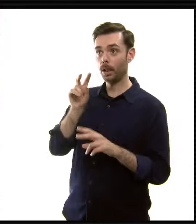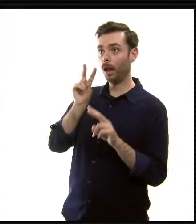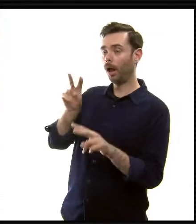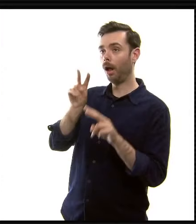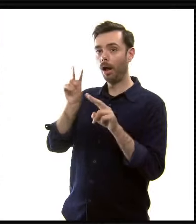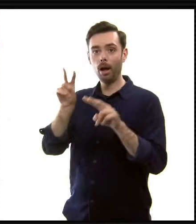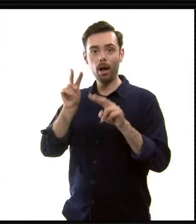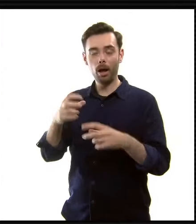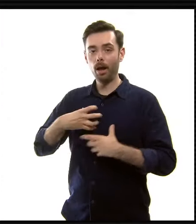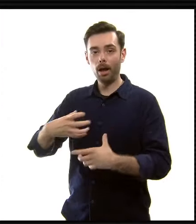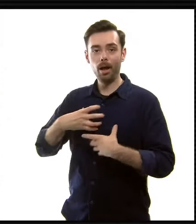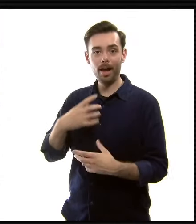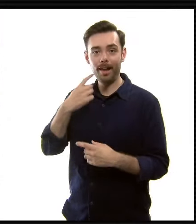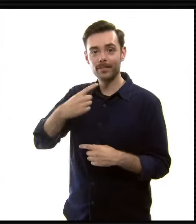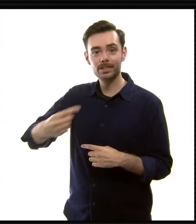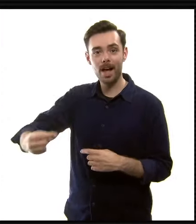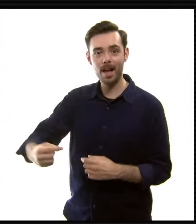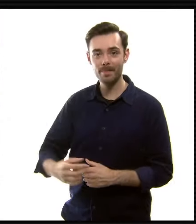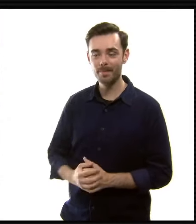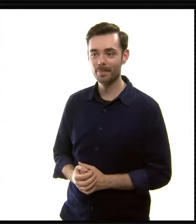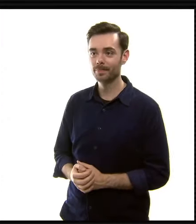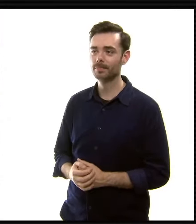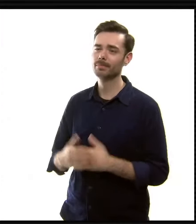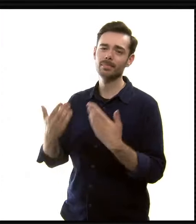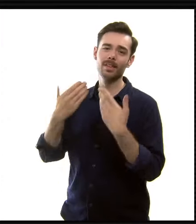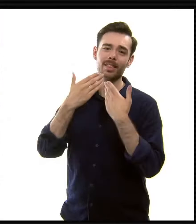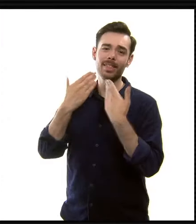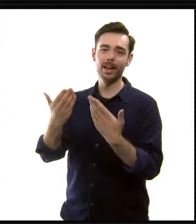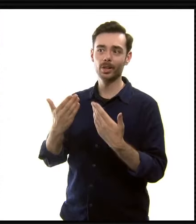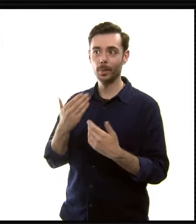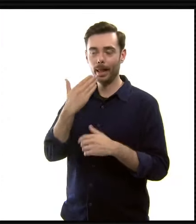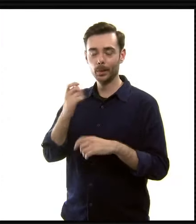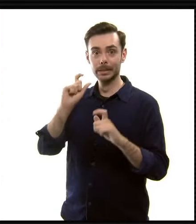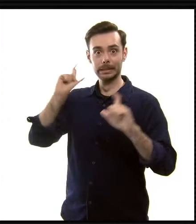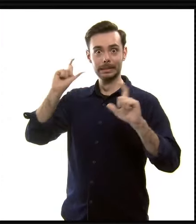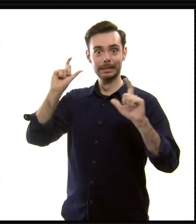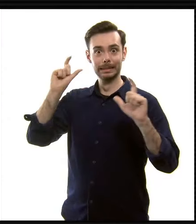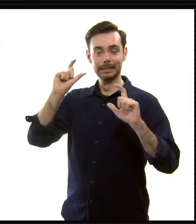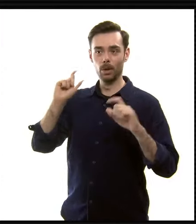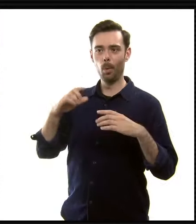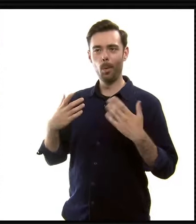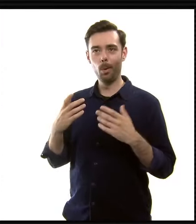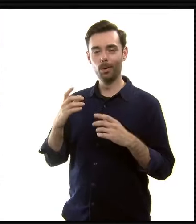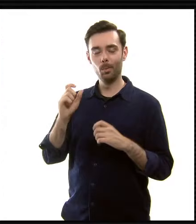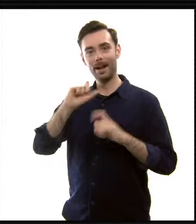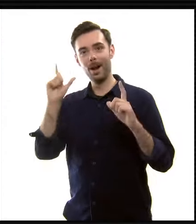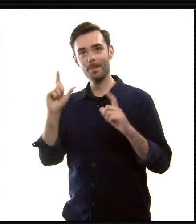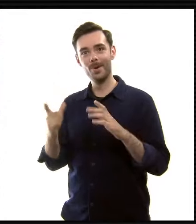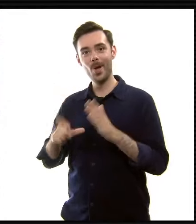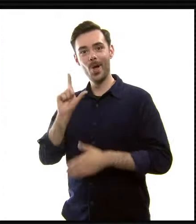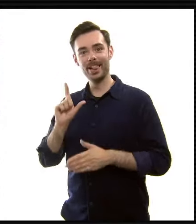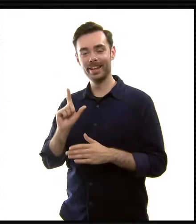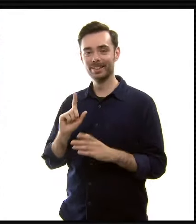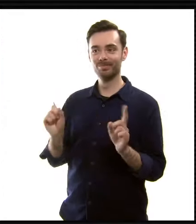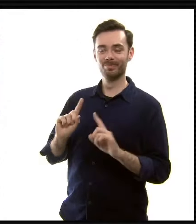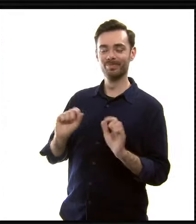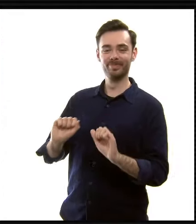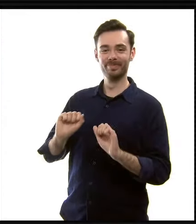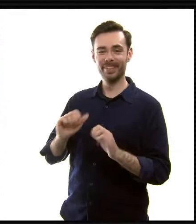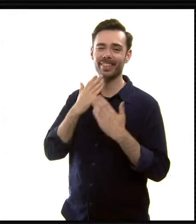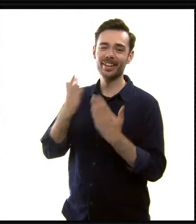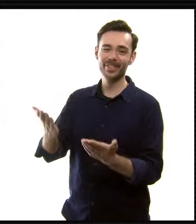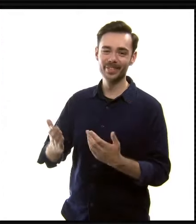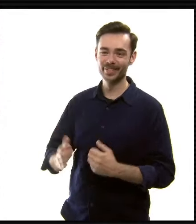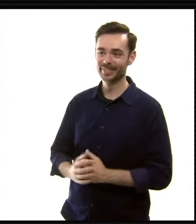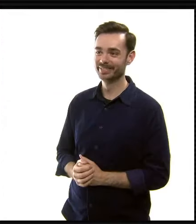for being here on LegoCon, and thanks for staying up late or getting up early or whatever you did. A huge round of